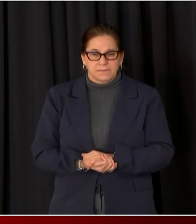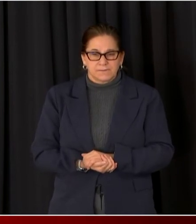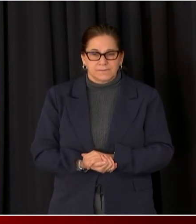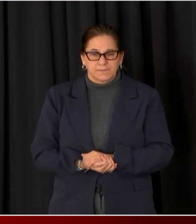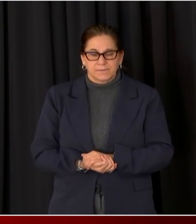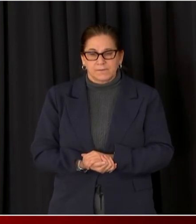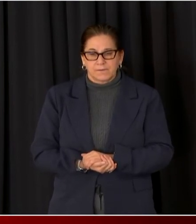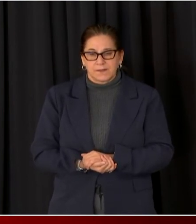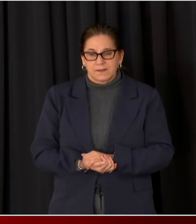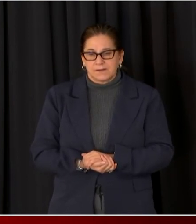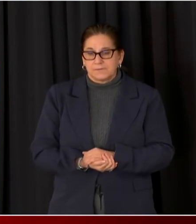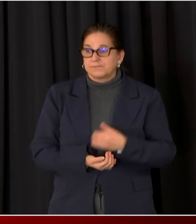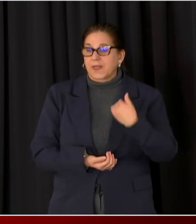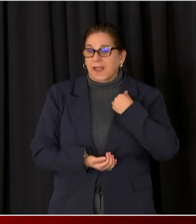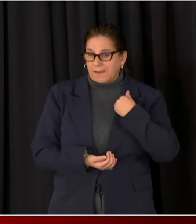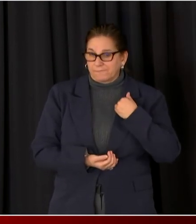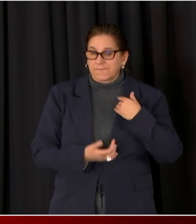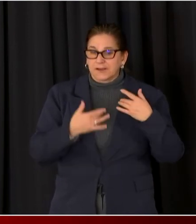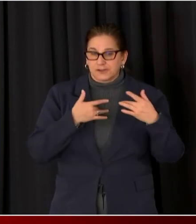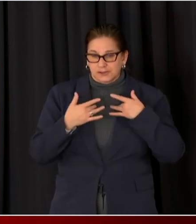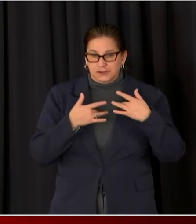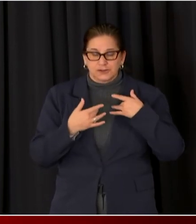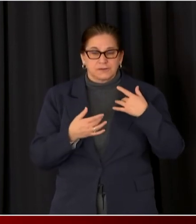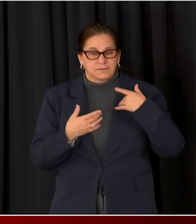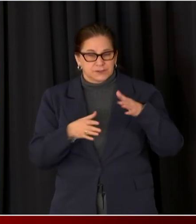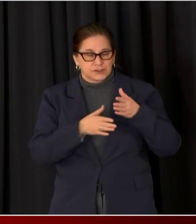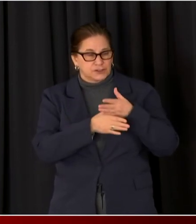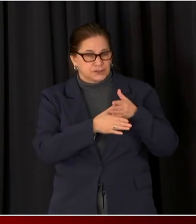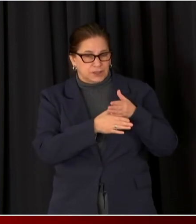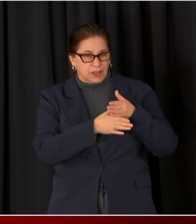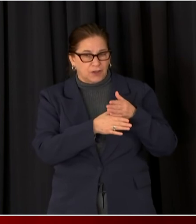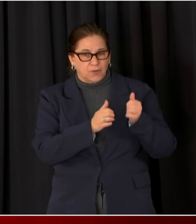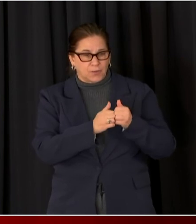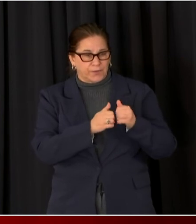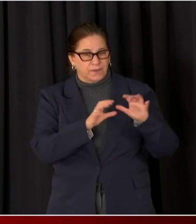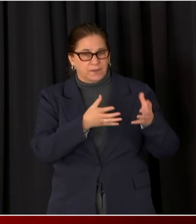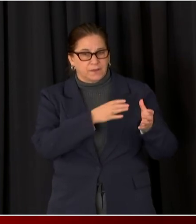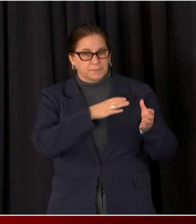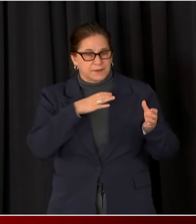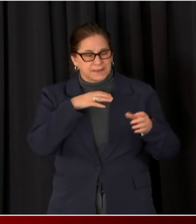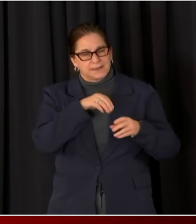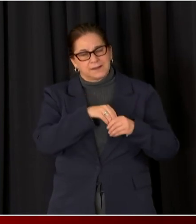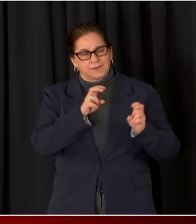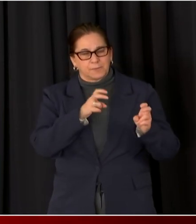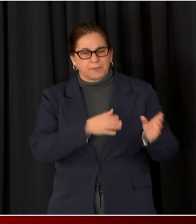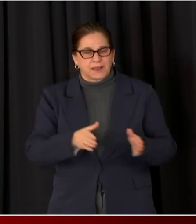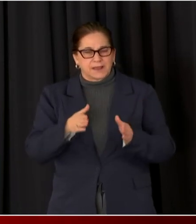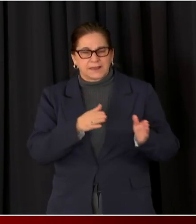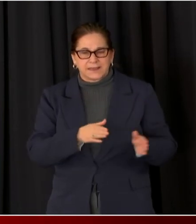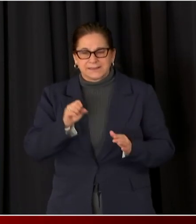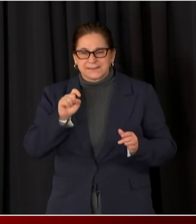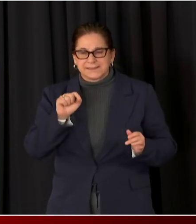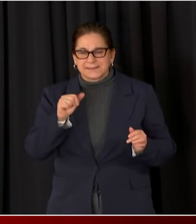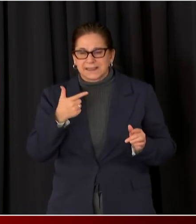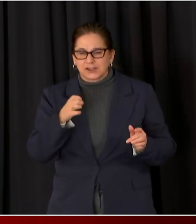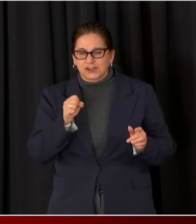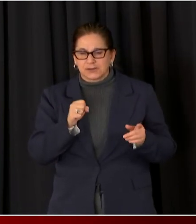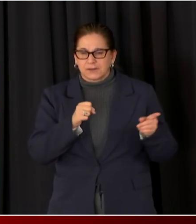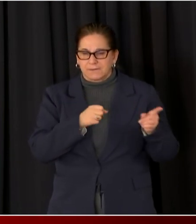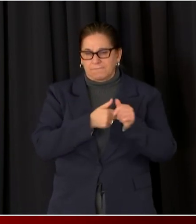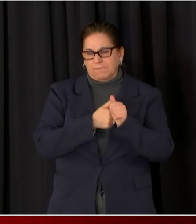We voiced those concerns verbally. We documented those concerns in our plan. And at the time, they were consistent with the